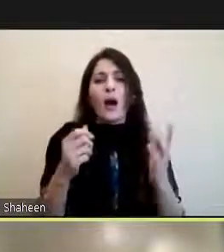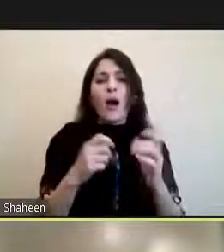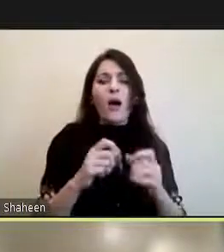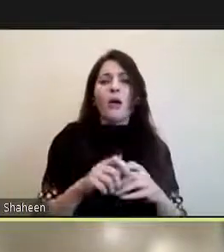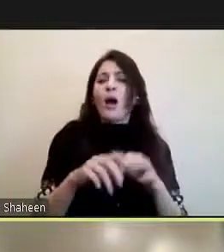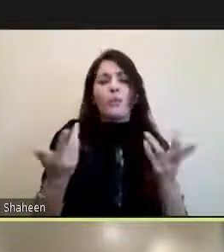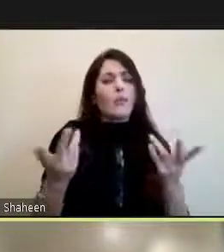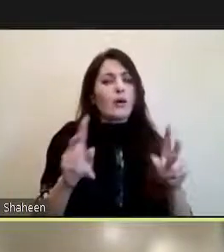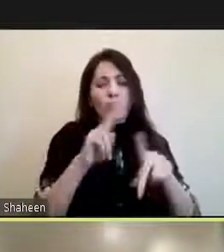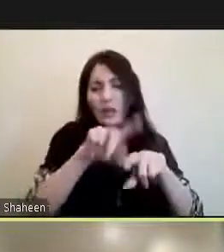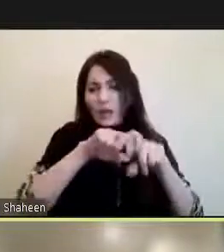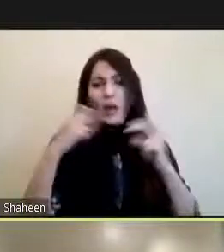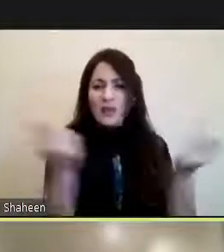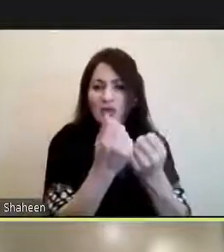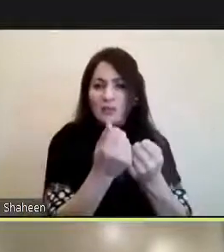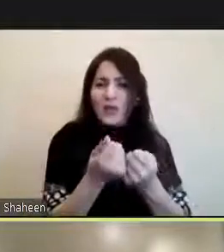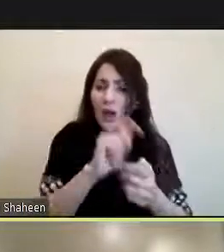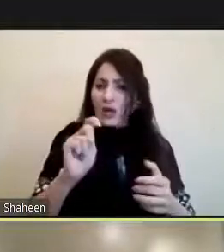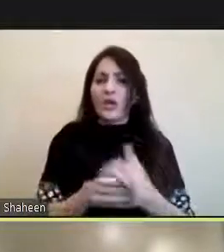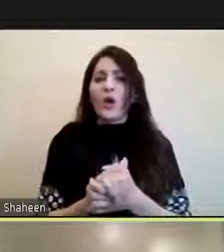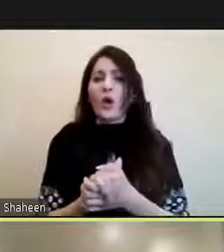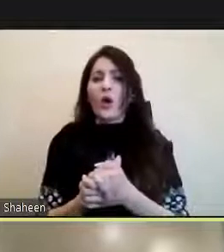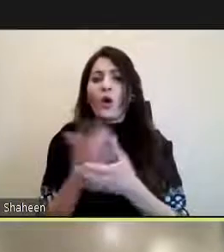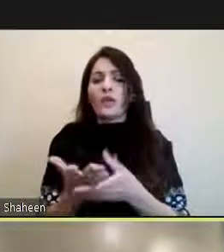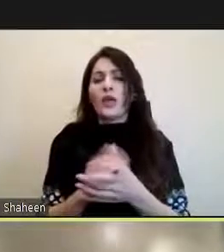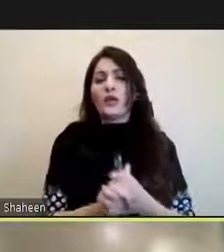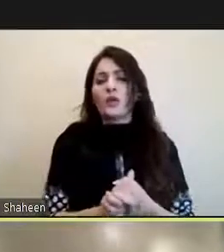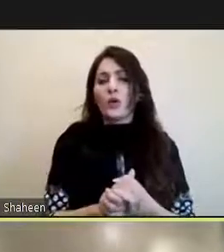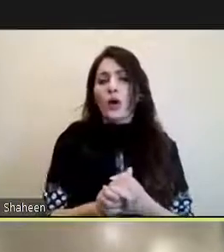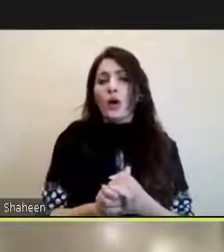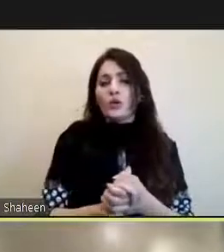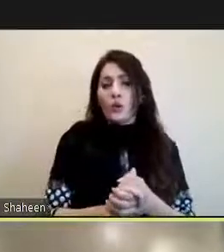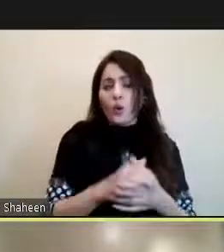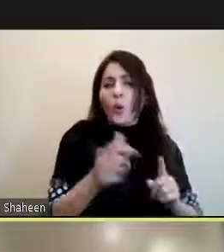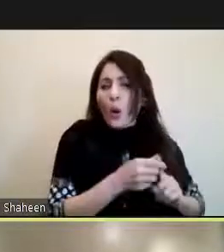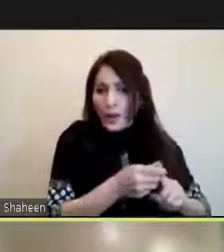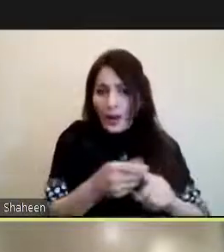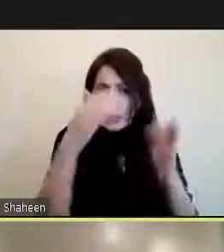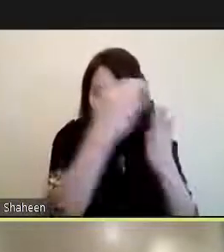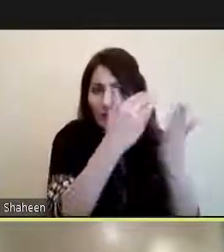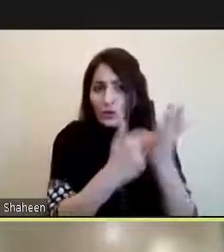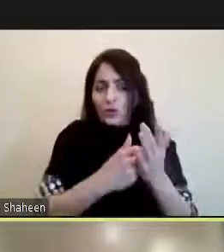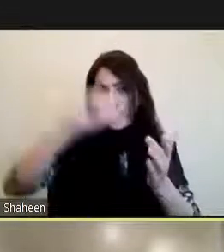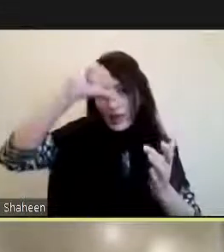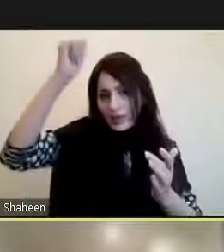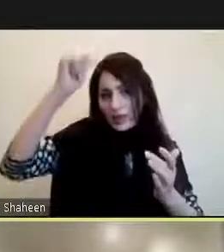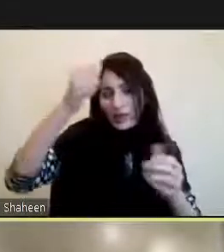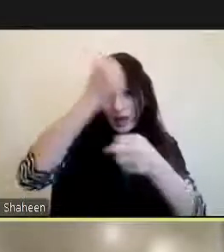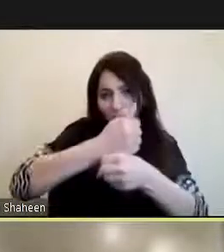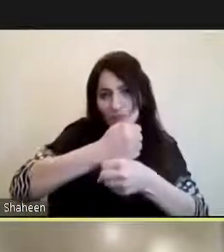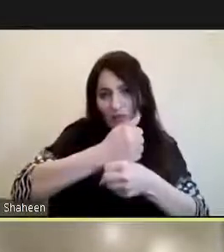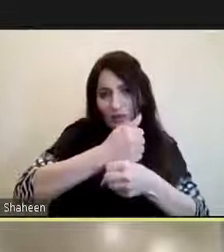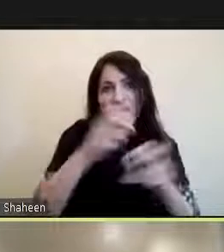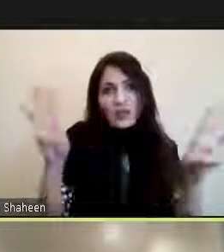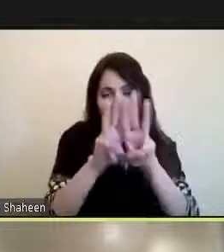Electronics Accessibility and the Committee to Revise the Guidelines for Indian Government Websites, and is involved in